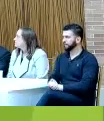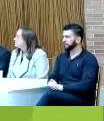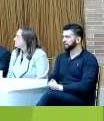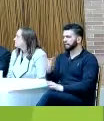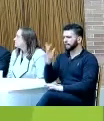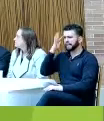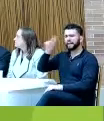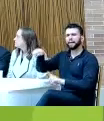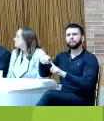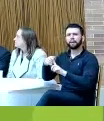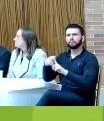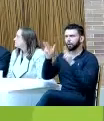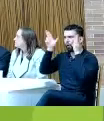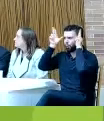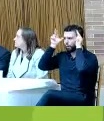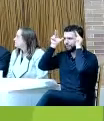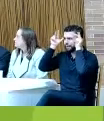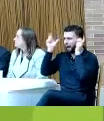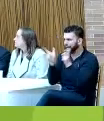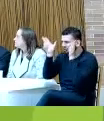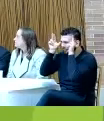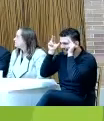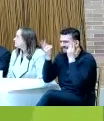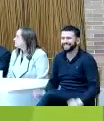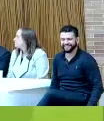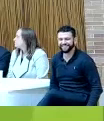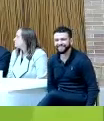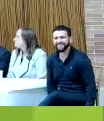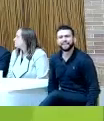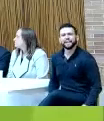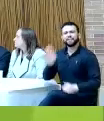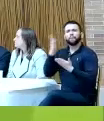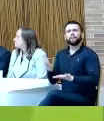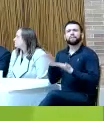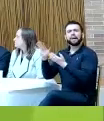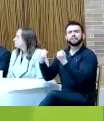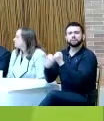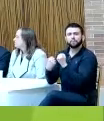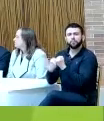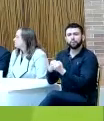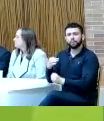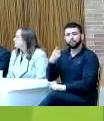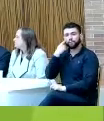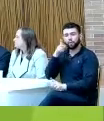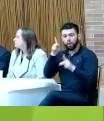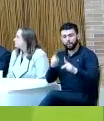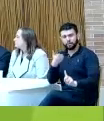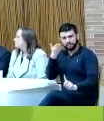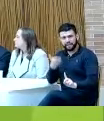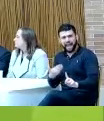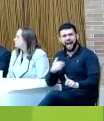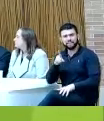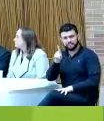a miniature horse that um provides support to a person with disability related